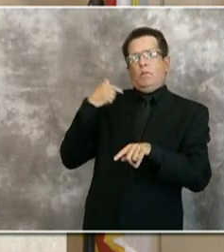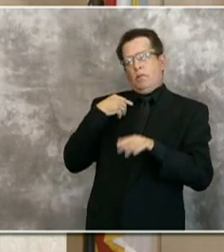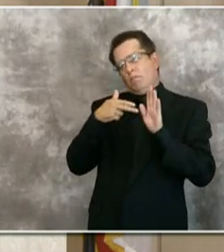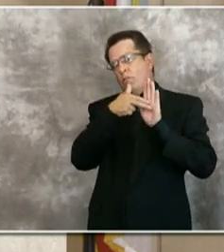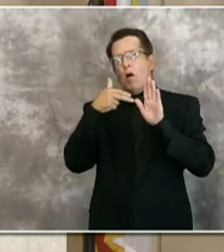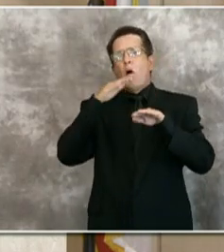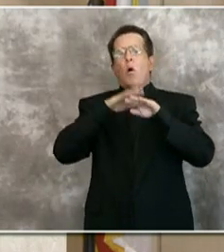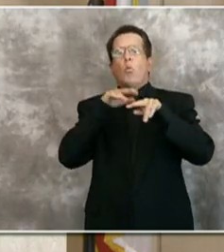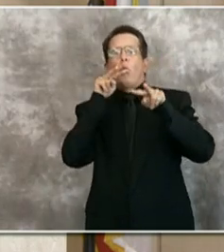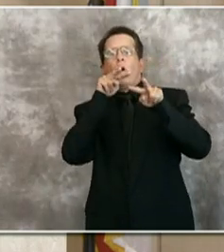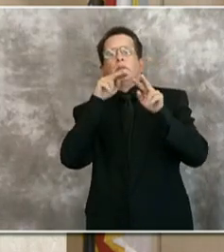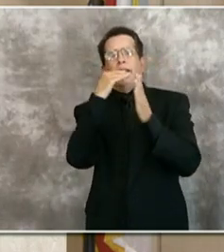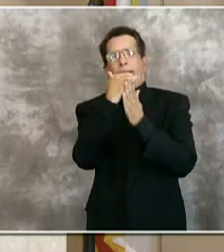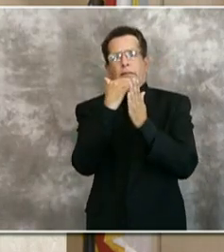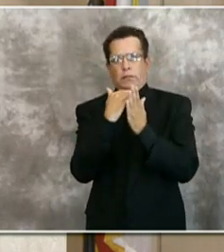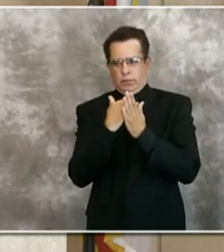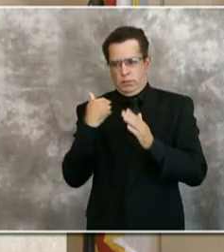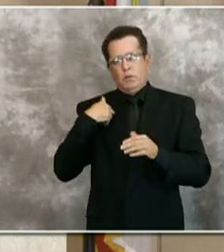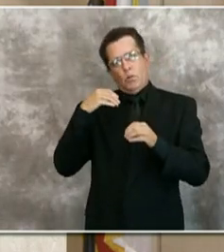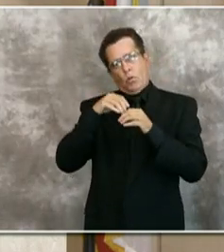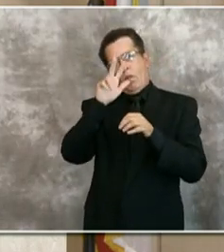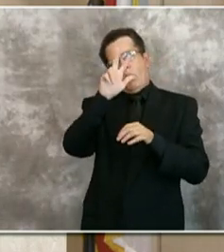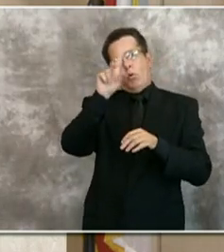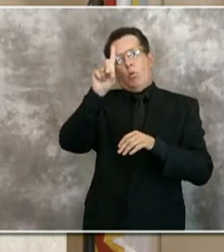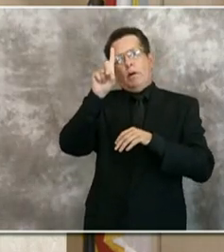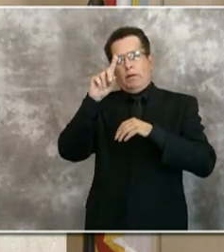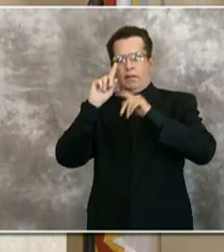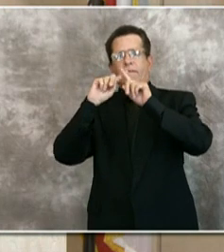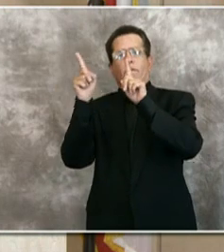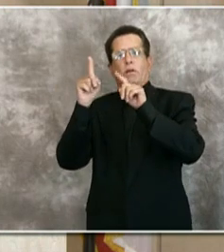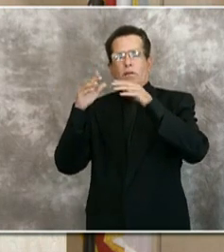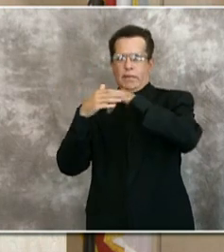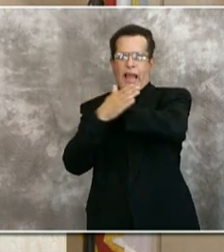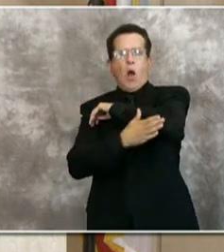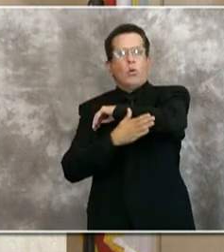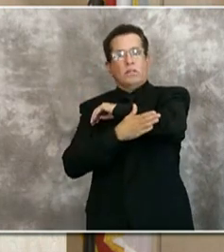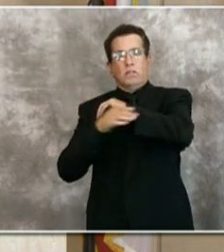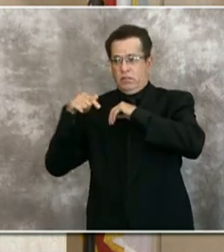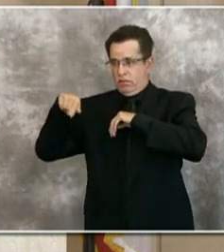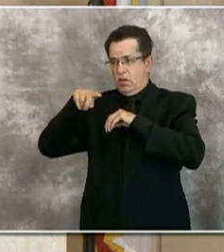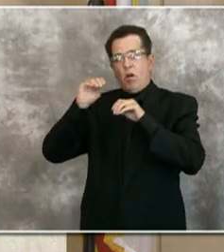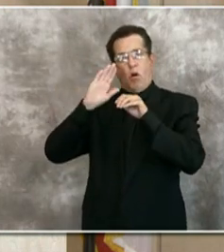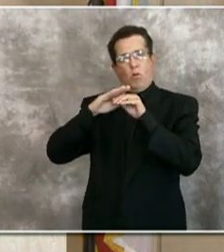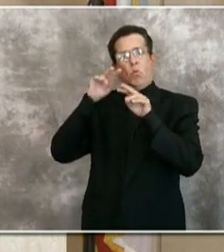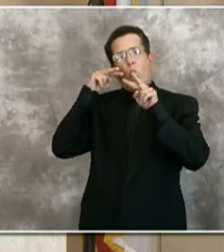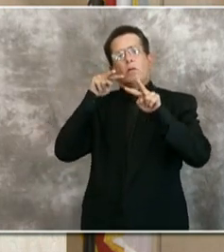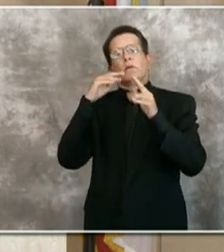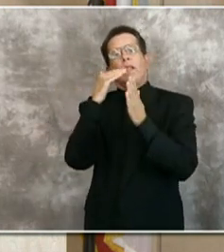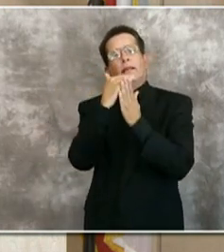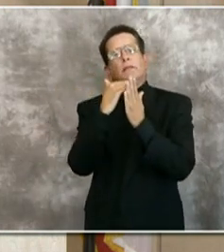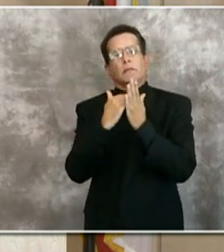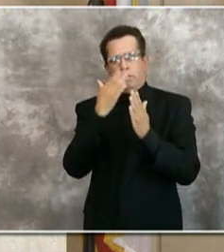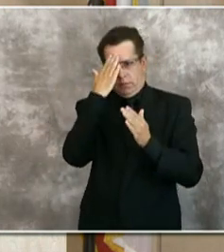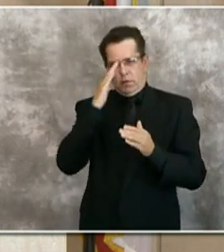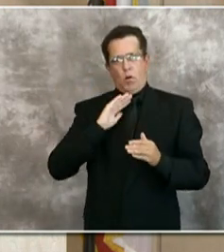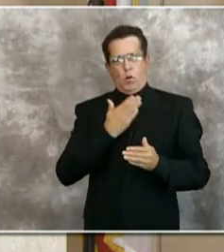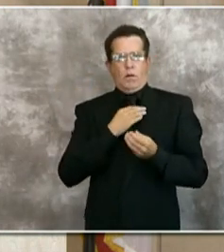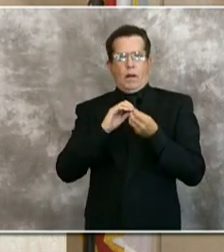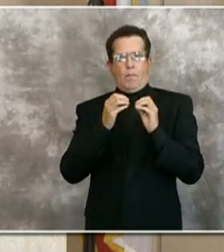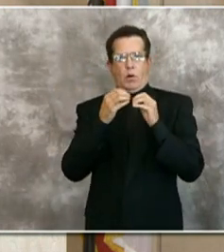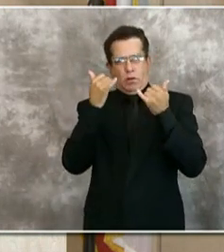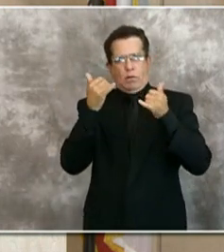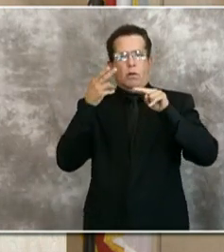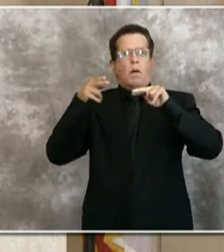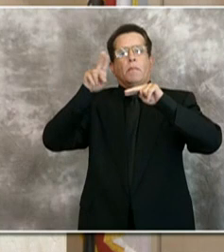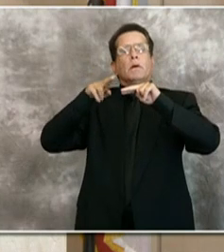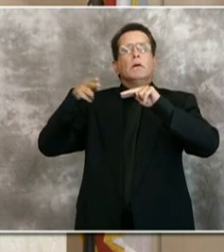list along with 31 other counties across the state. We got there because of our growing numbers of cases